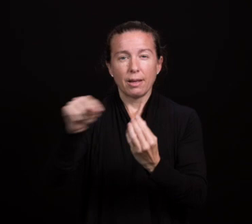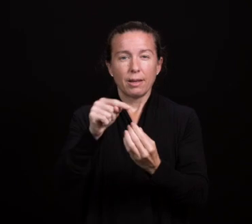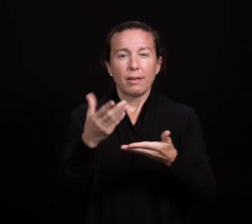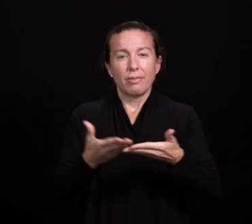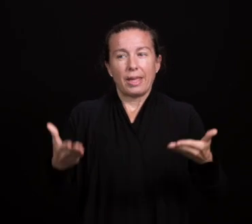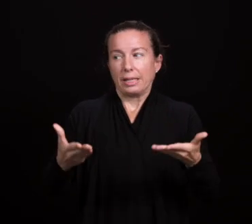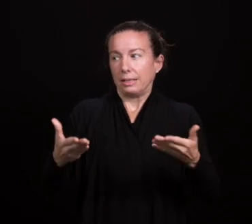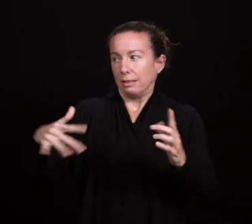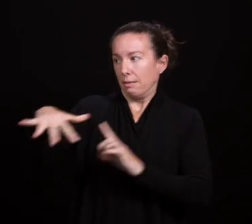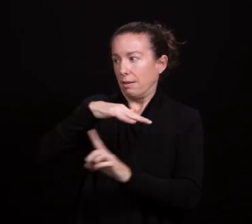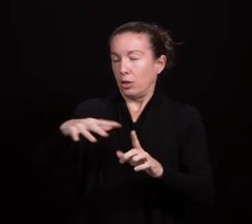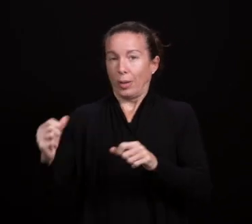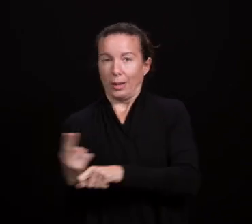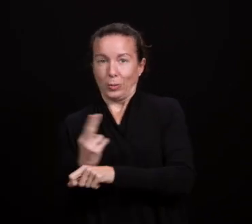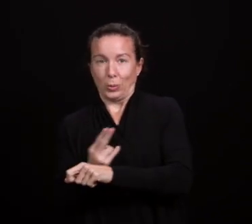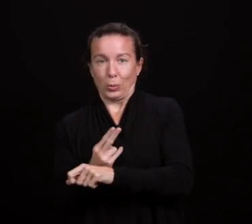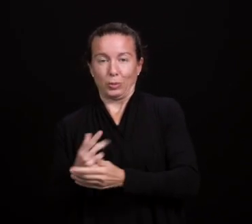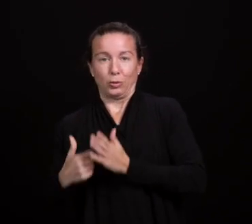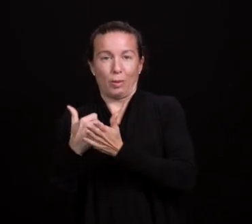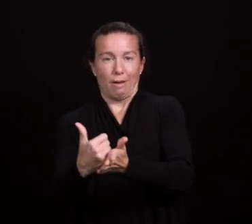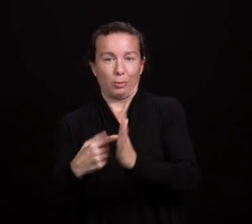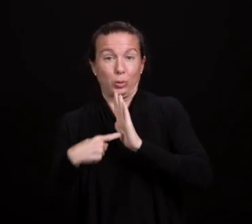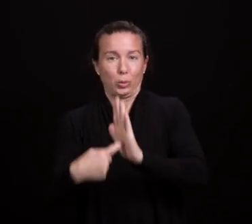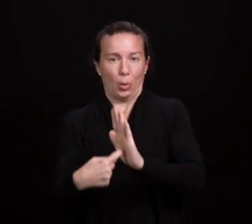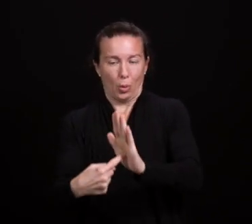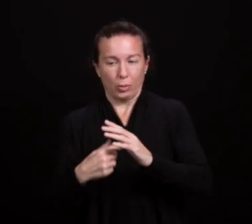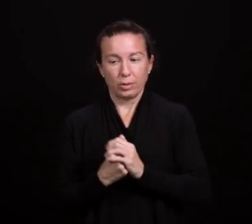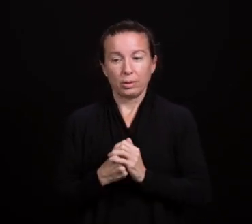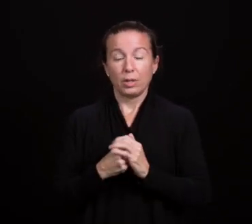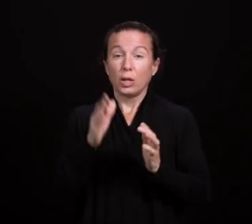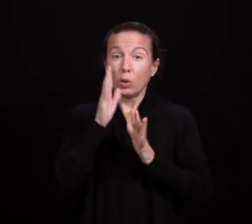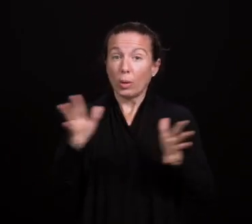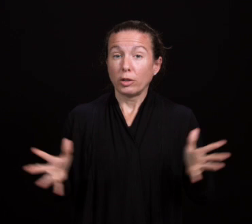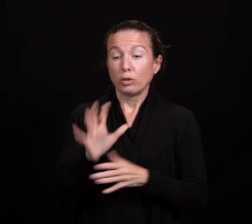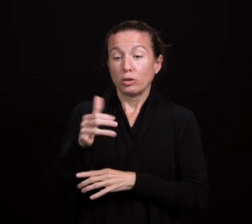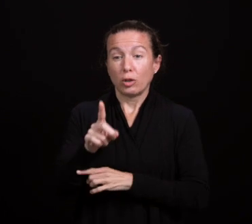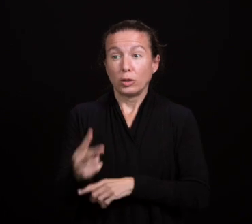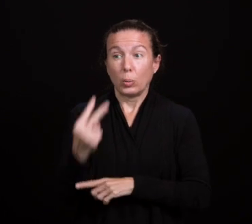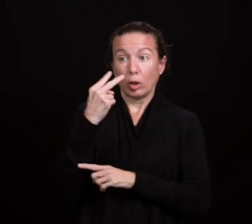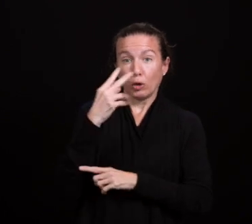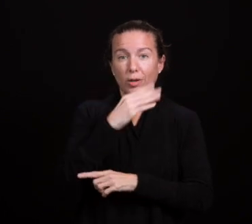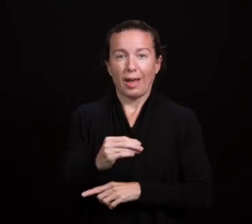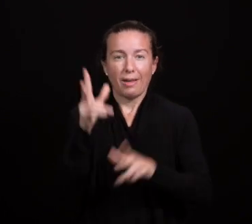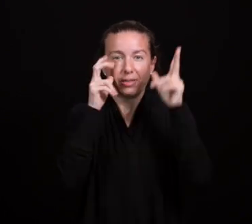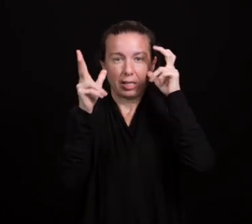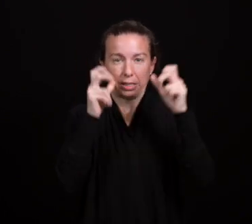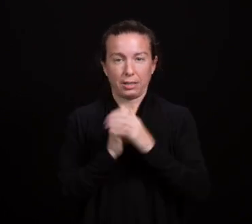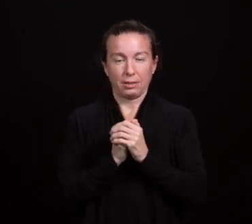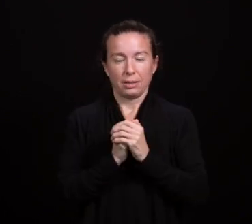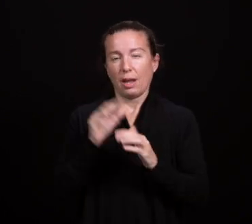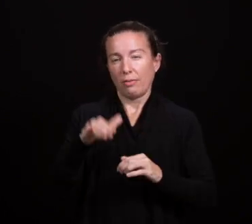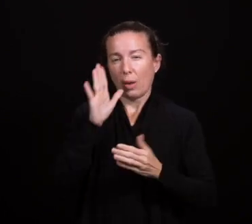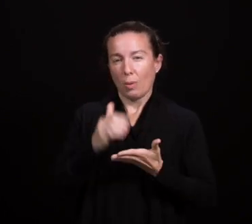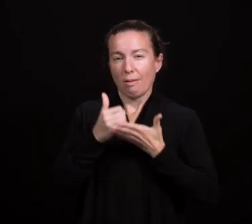support comprehension of spoken language. Children may be prompted to look as well as listen during activities to best